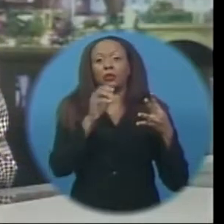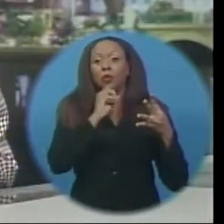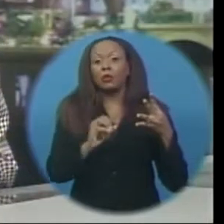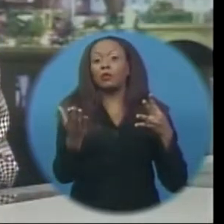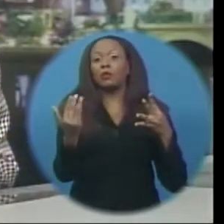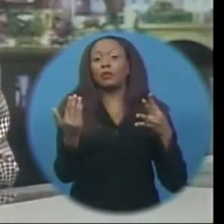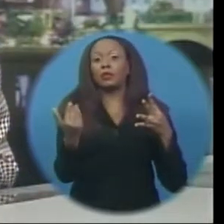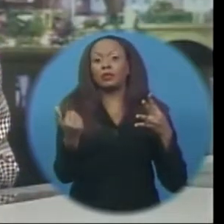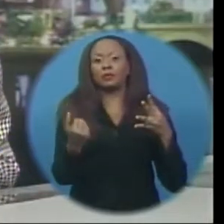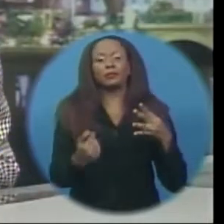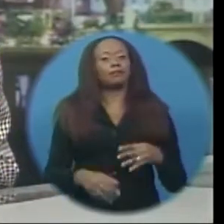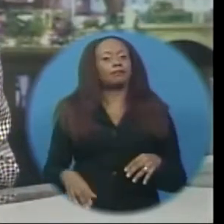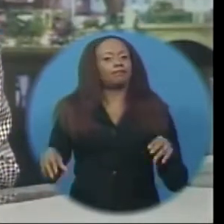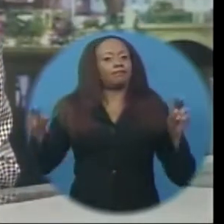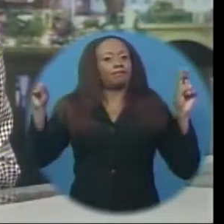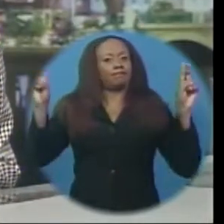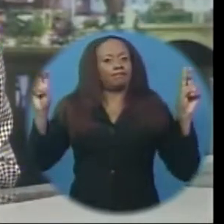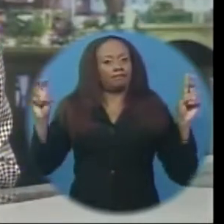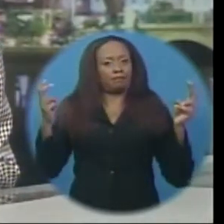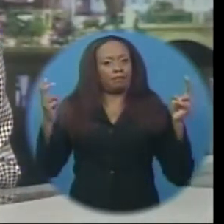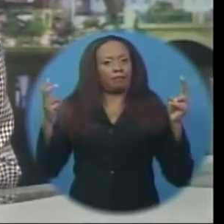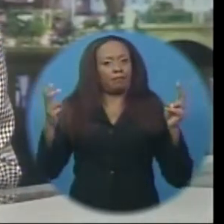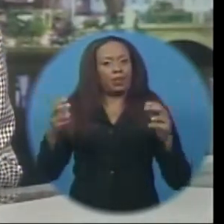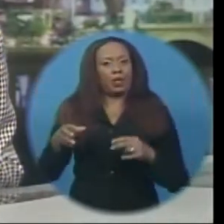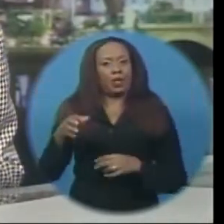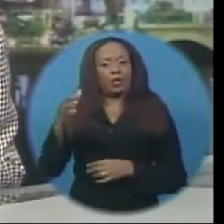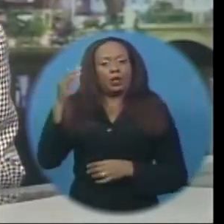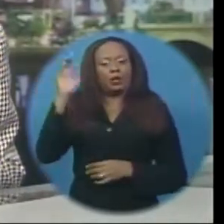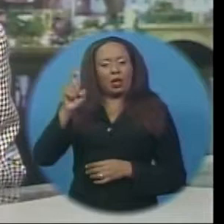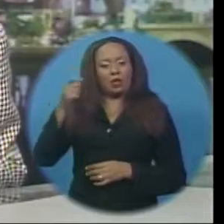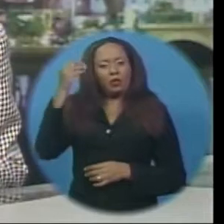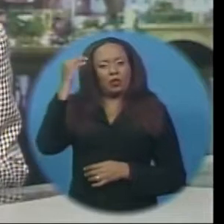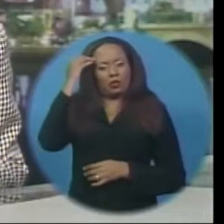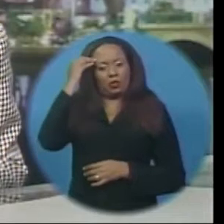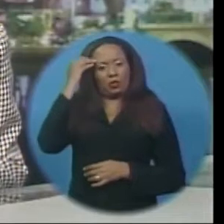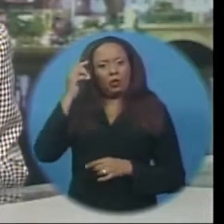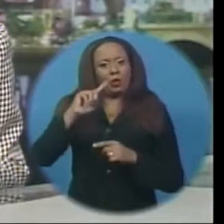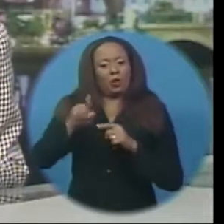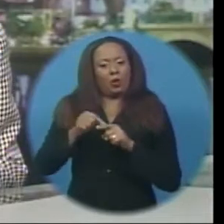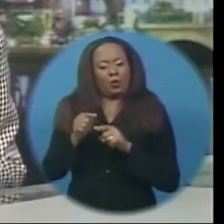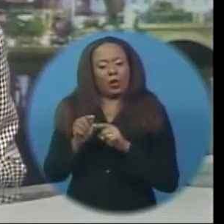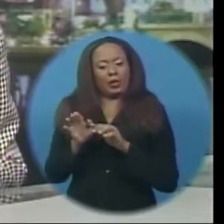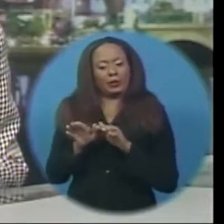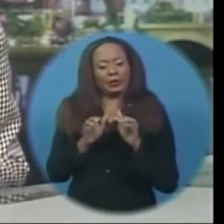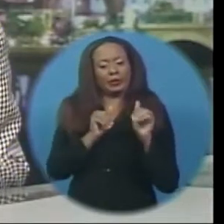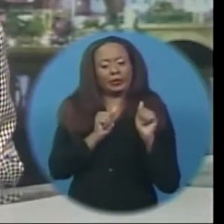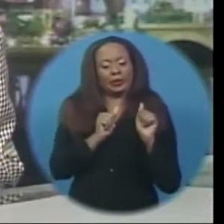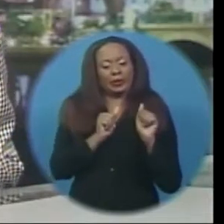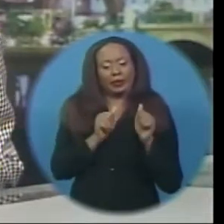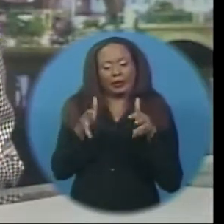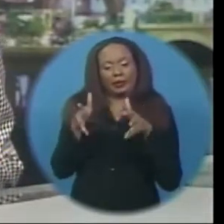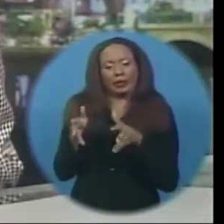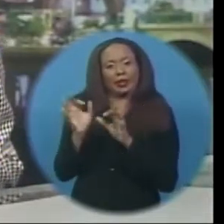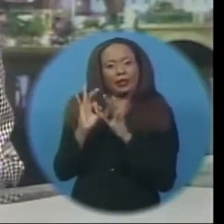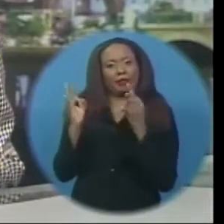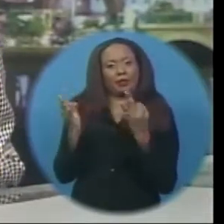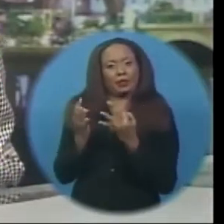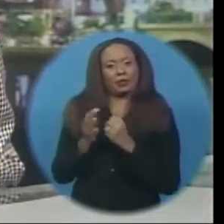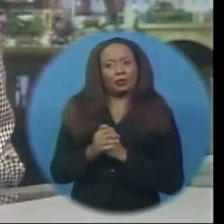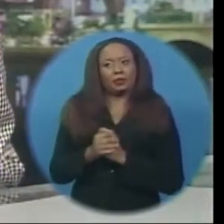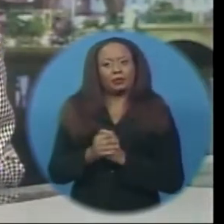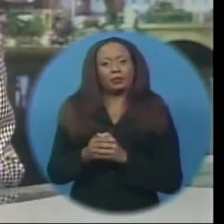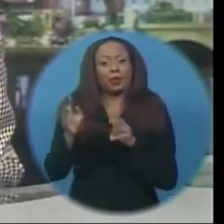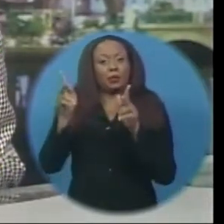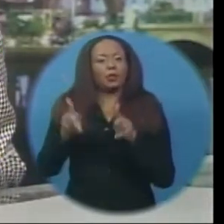quote, know when to take the hint and leave the family alone for quality time, end quote. The potential nanny must also